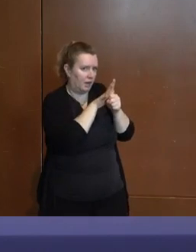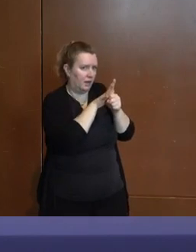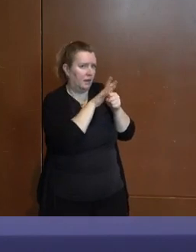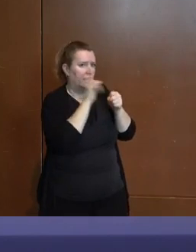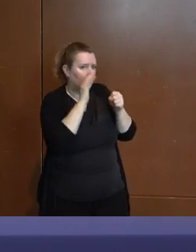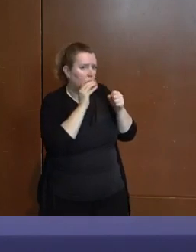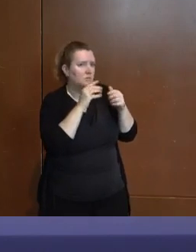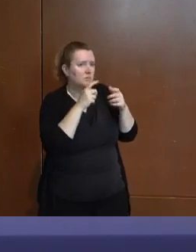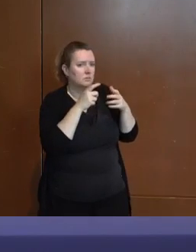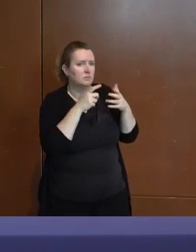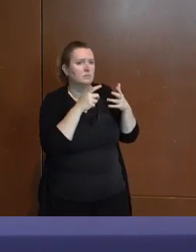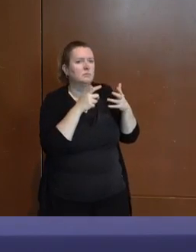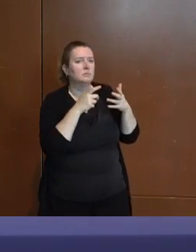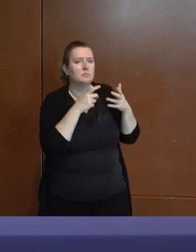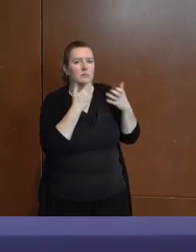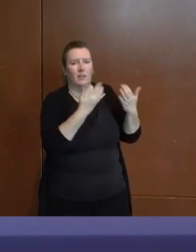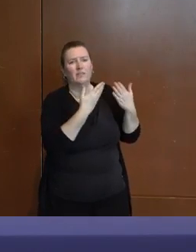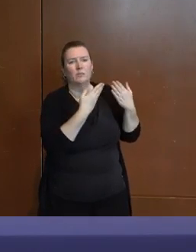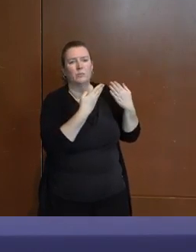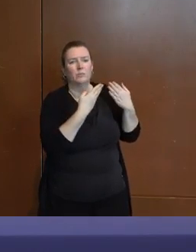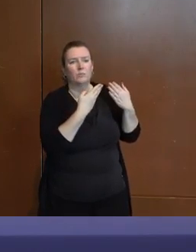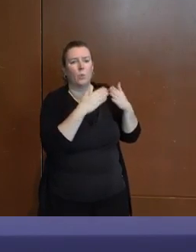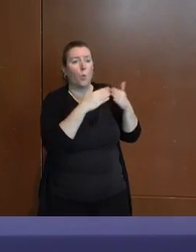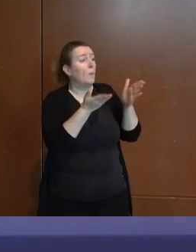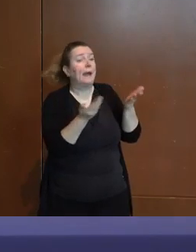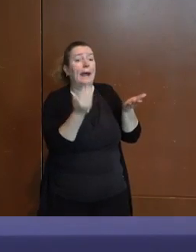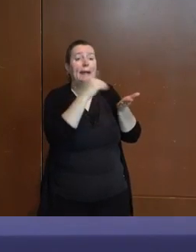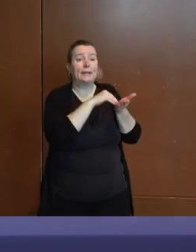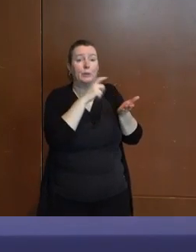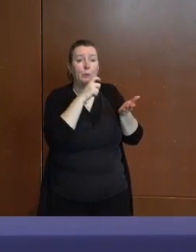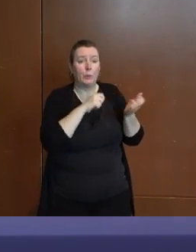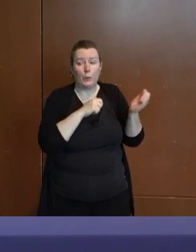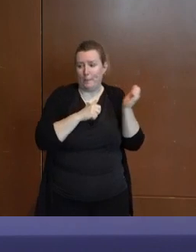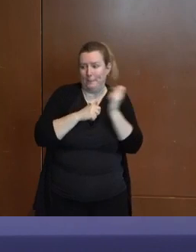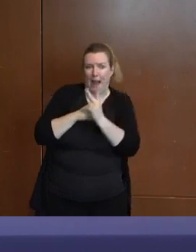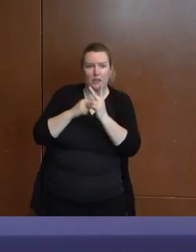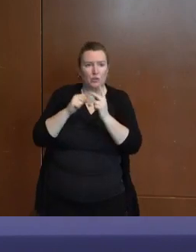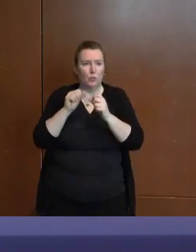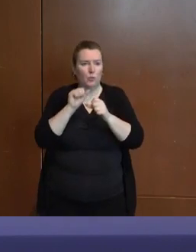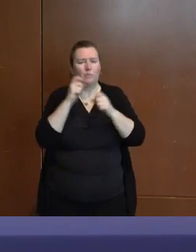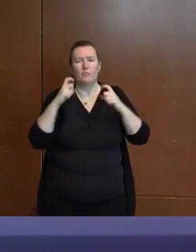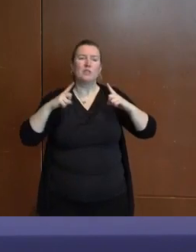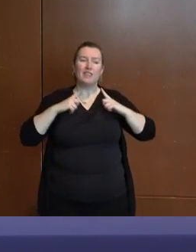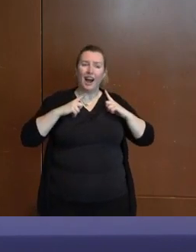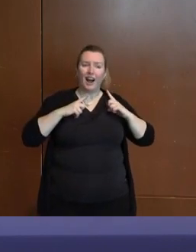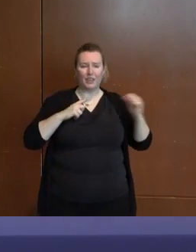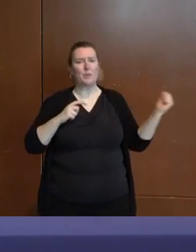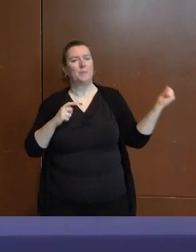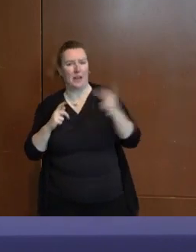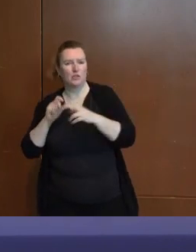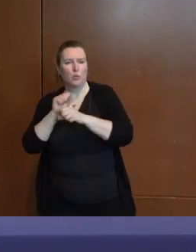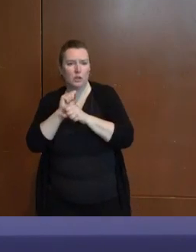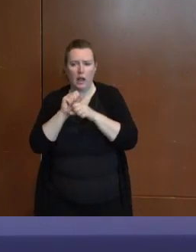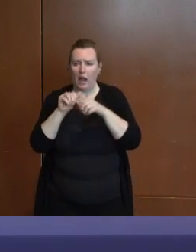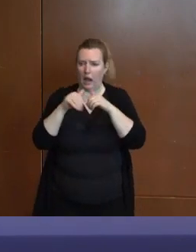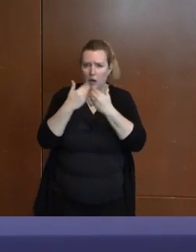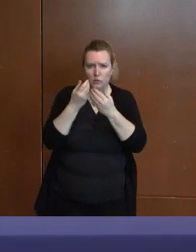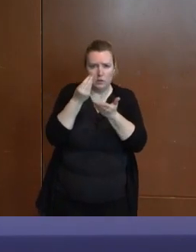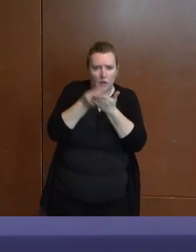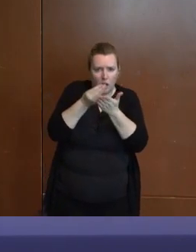how we begin, when we begin, what does it look like in a fair amount of detail to begin